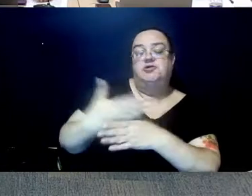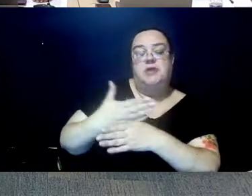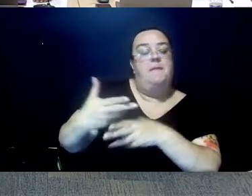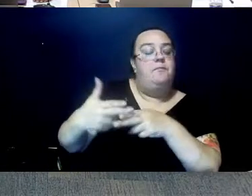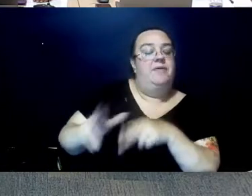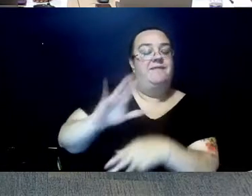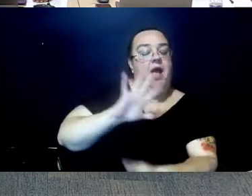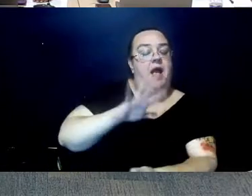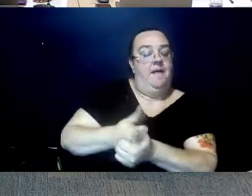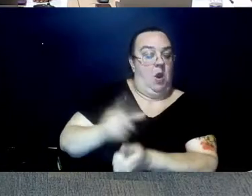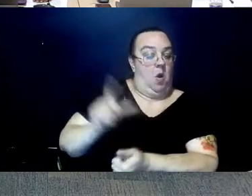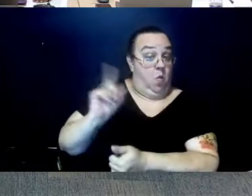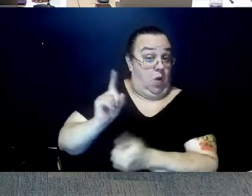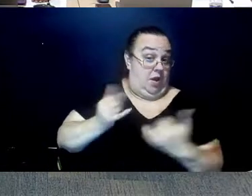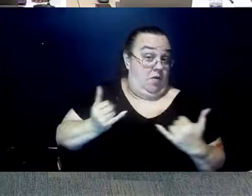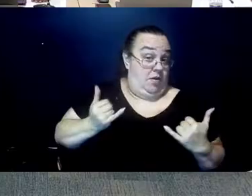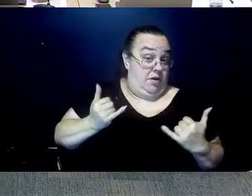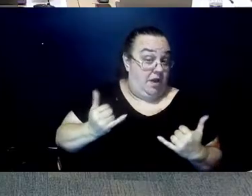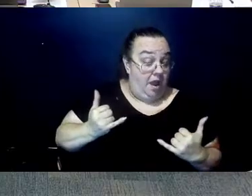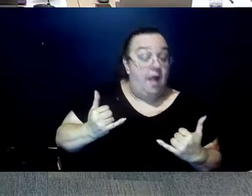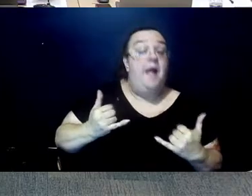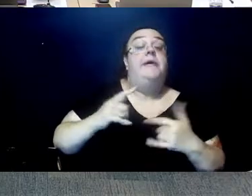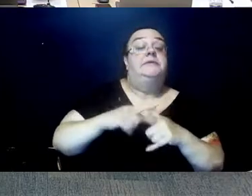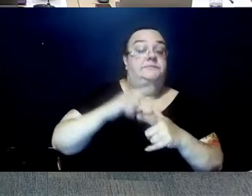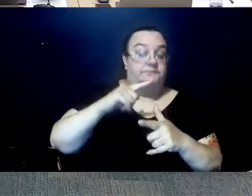now, and we'll give a more